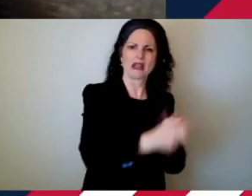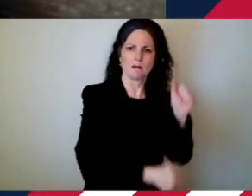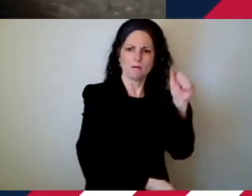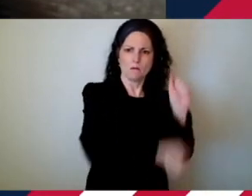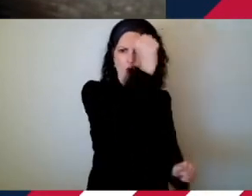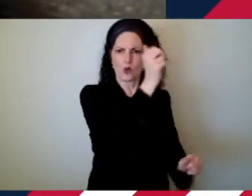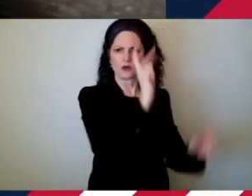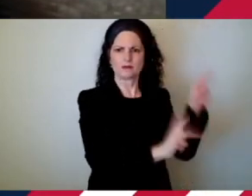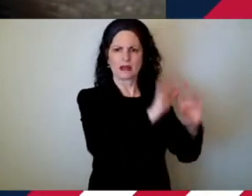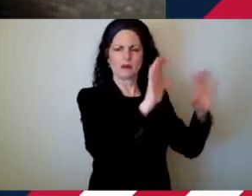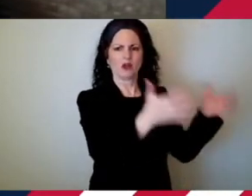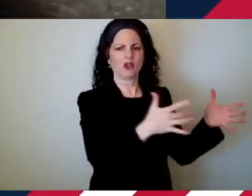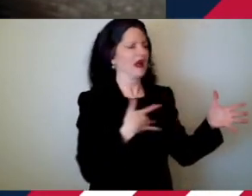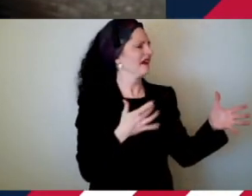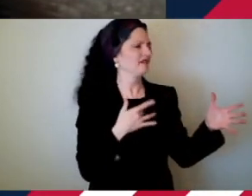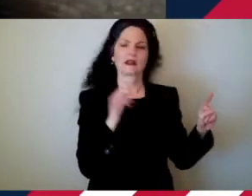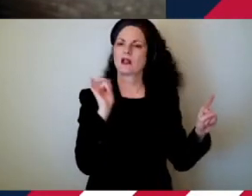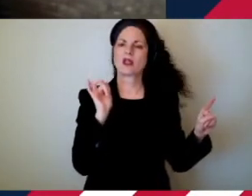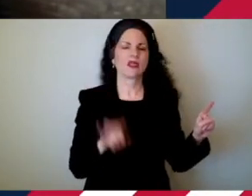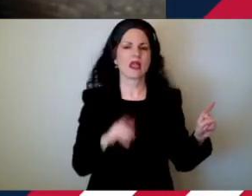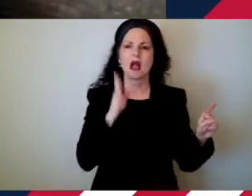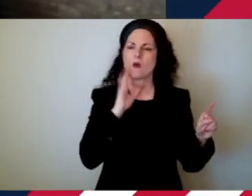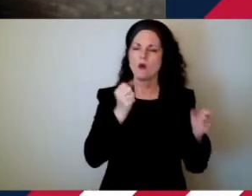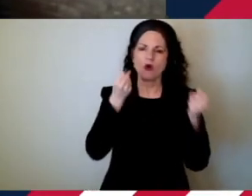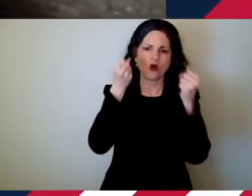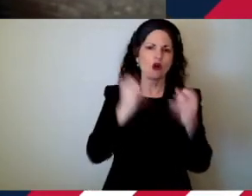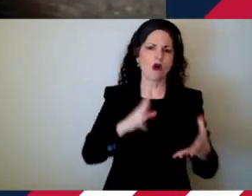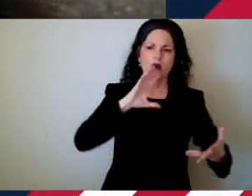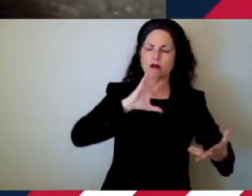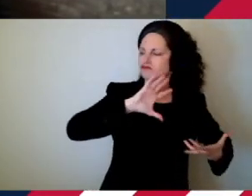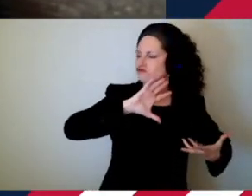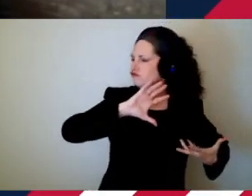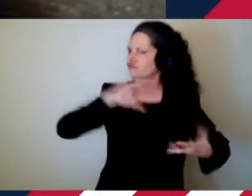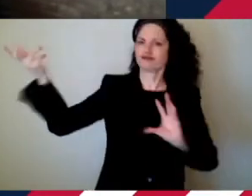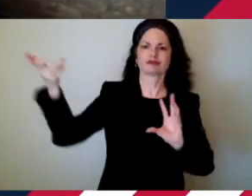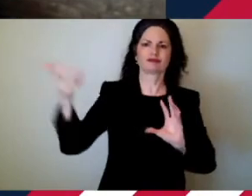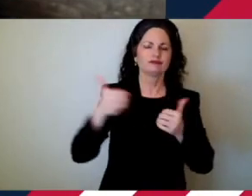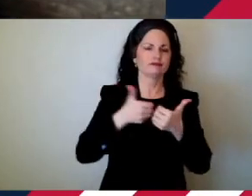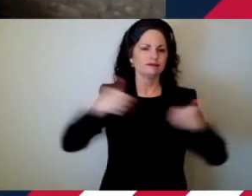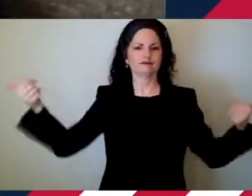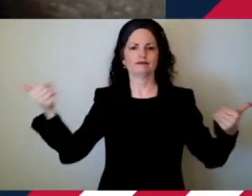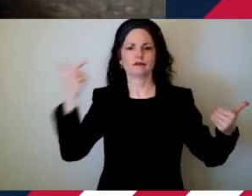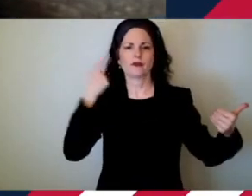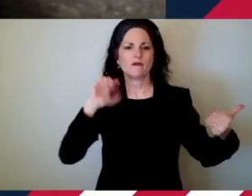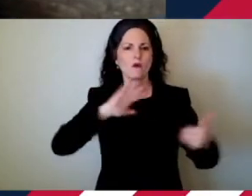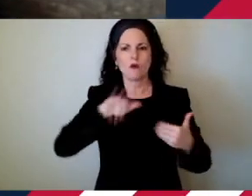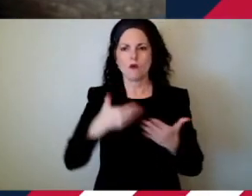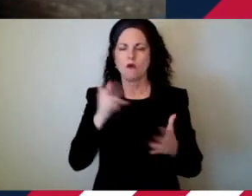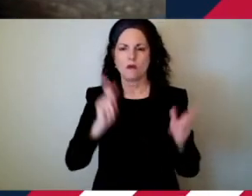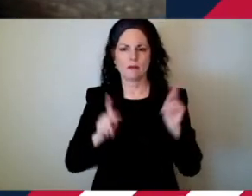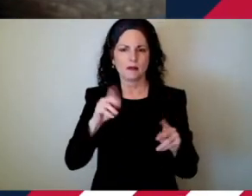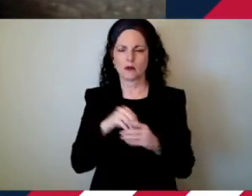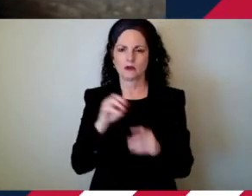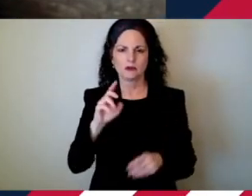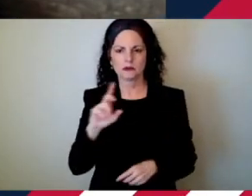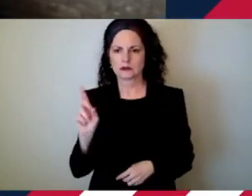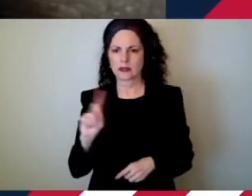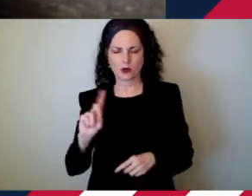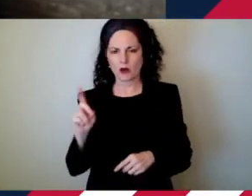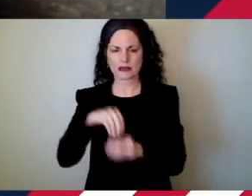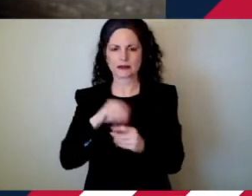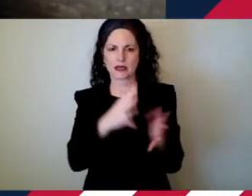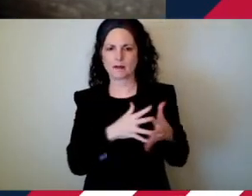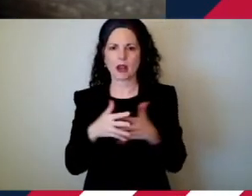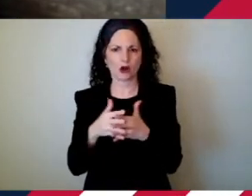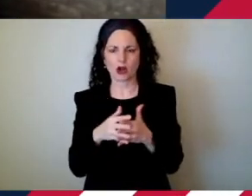half in a way that it honestly may never recover. Superdelegates need to end once and for all, and for